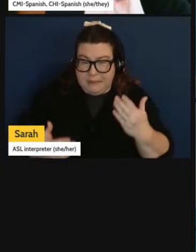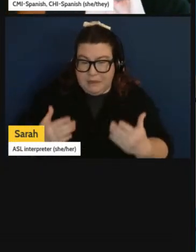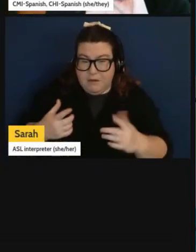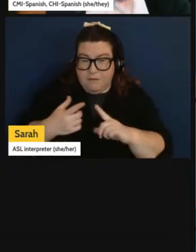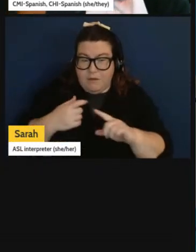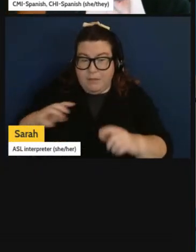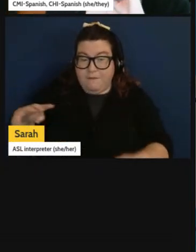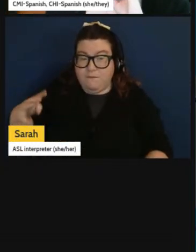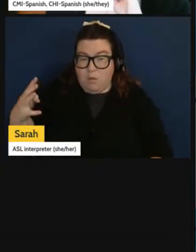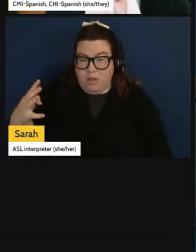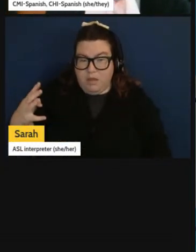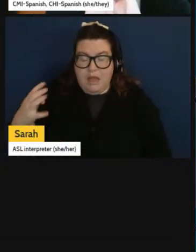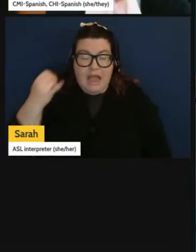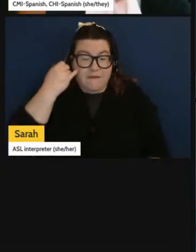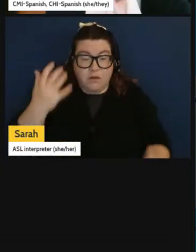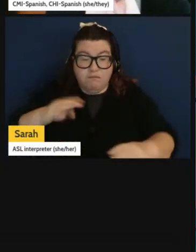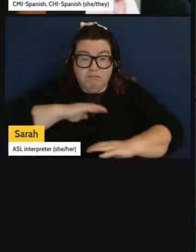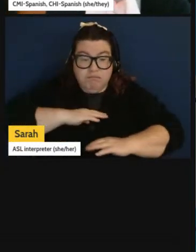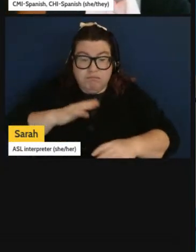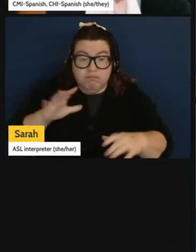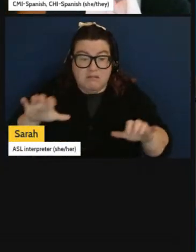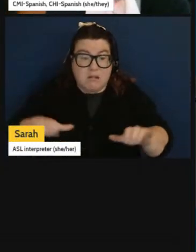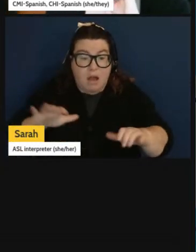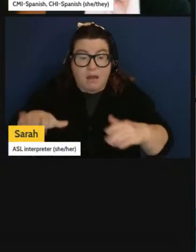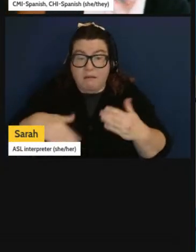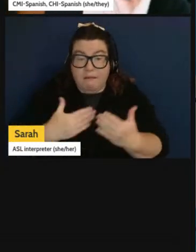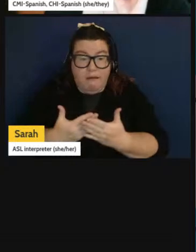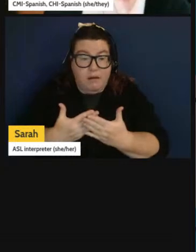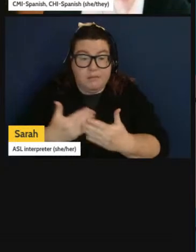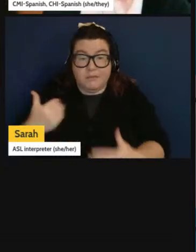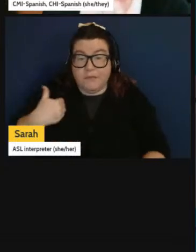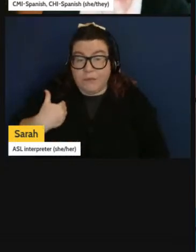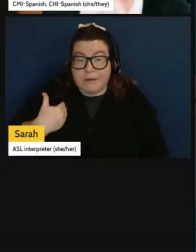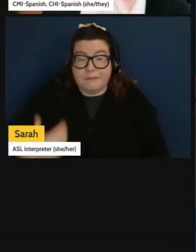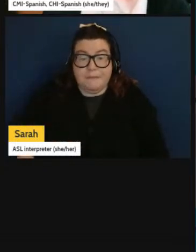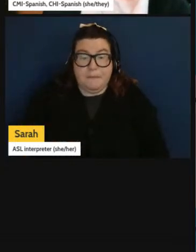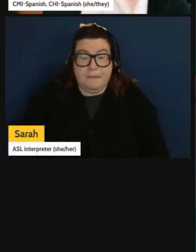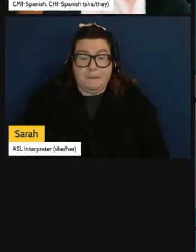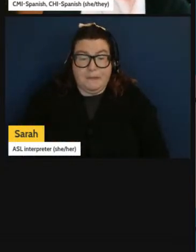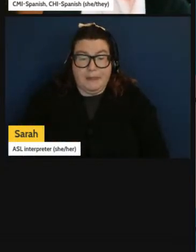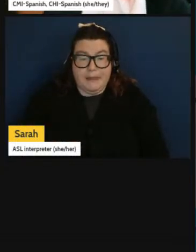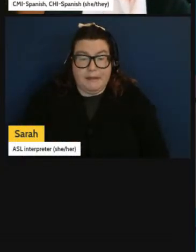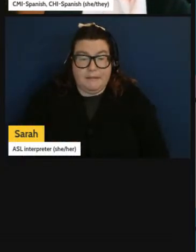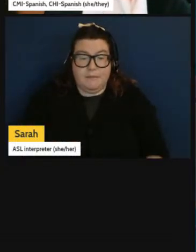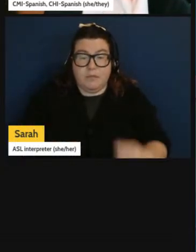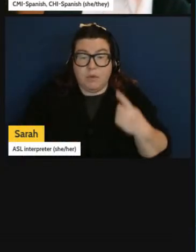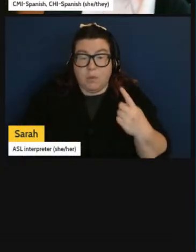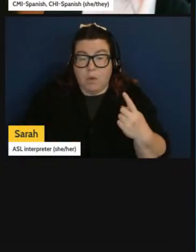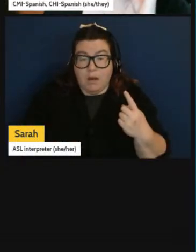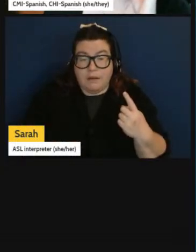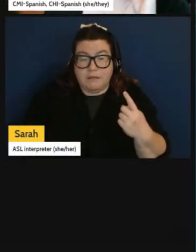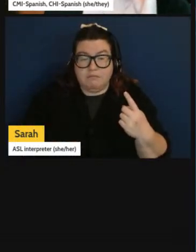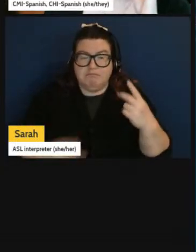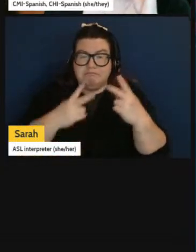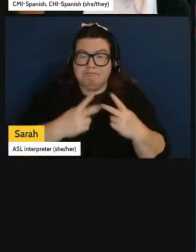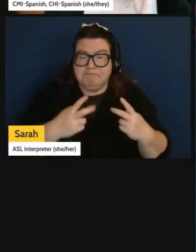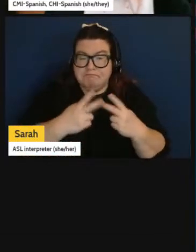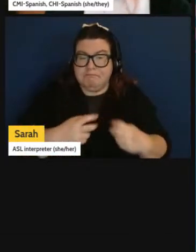one, unless you've done all these other things before, okay? So step 1 is to do the